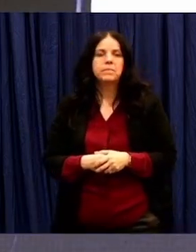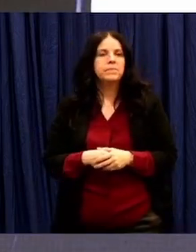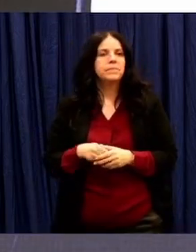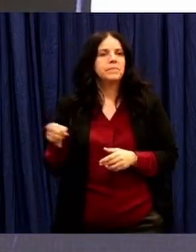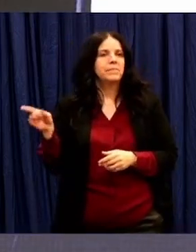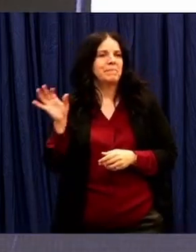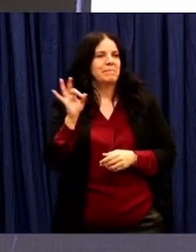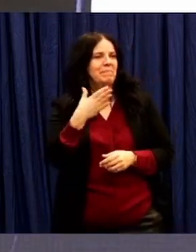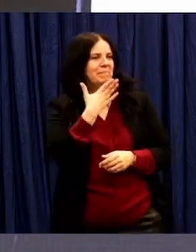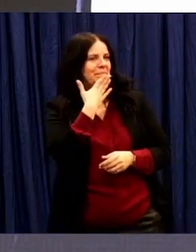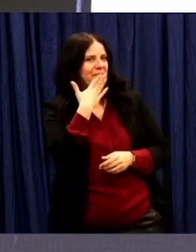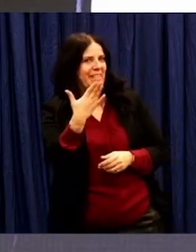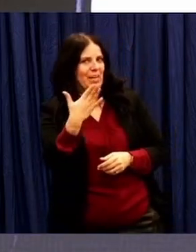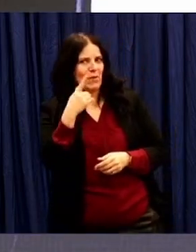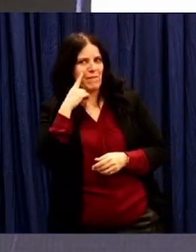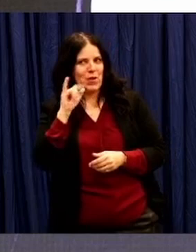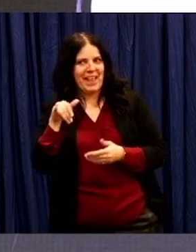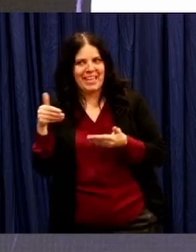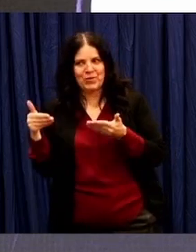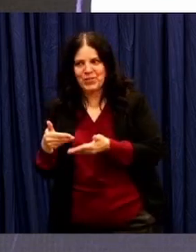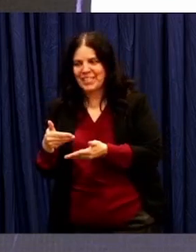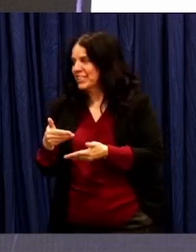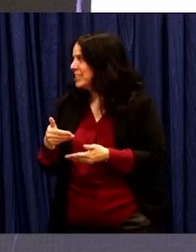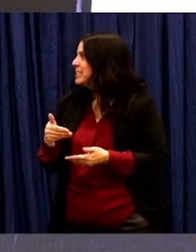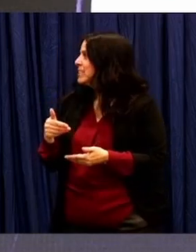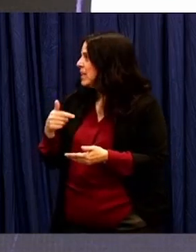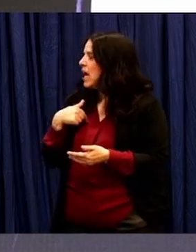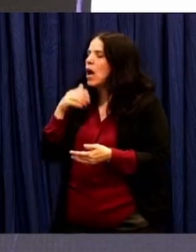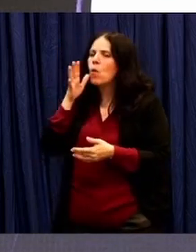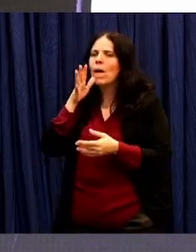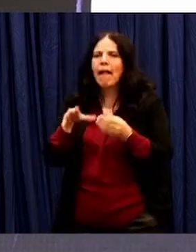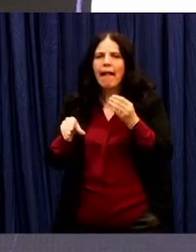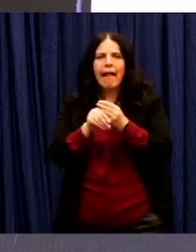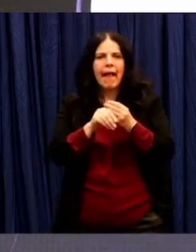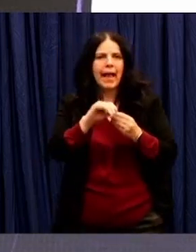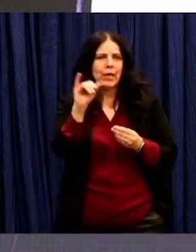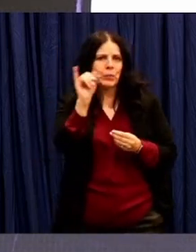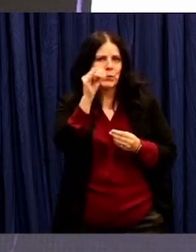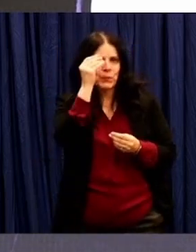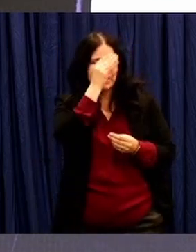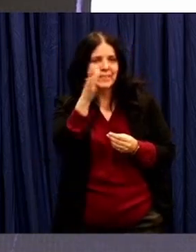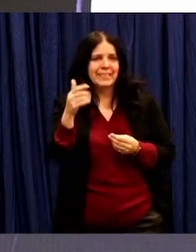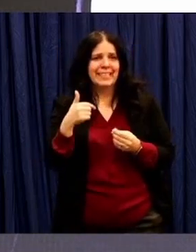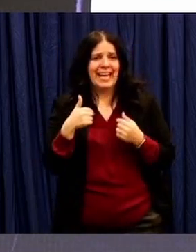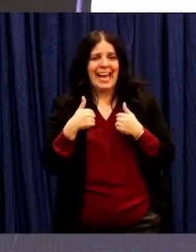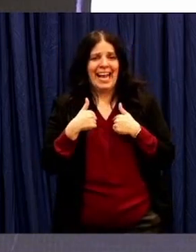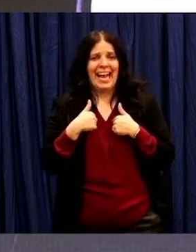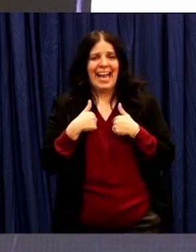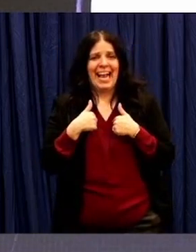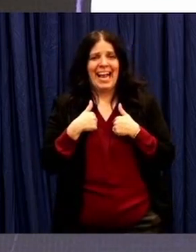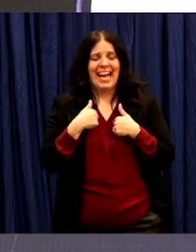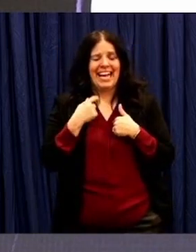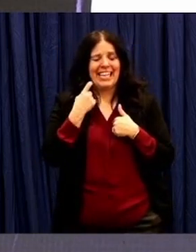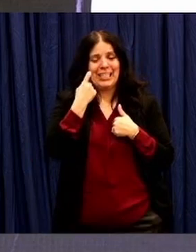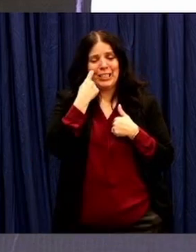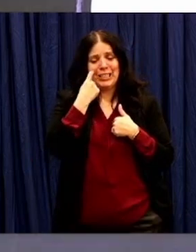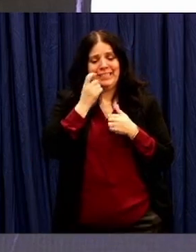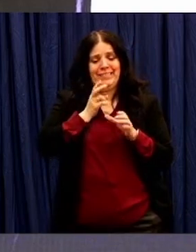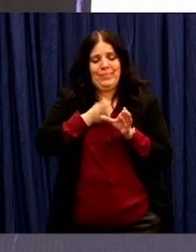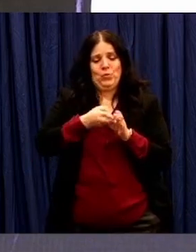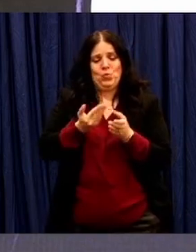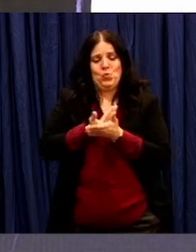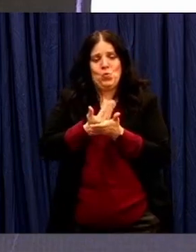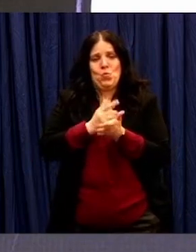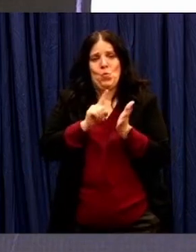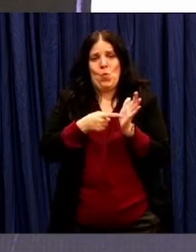Thank you, Amy, for that introduction. And I will just add, I am literally 9 days into my new role at the